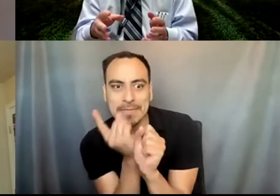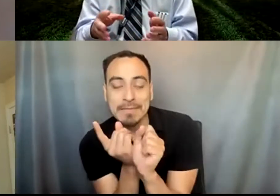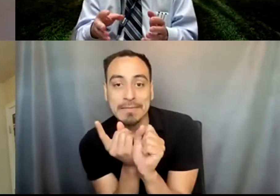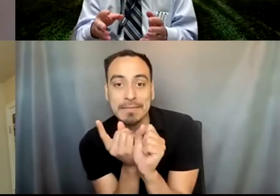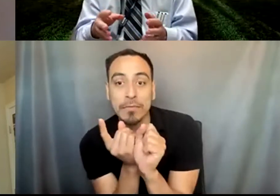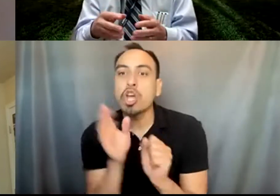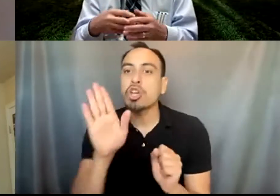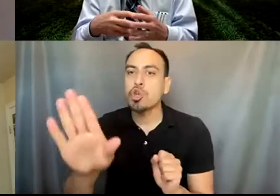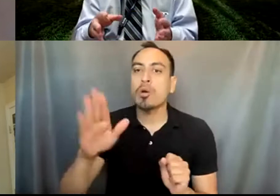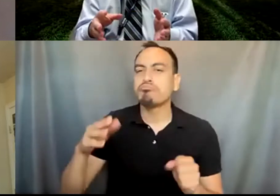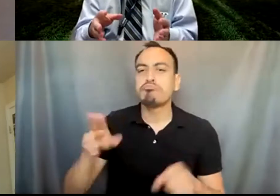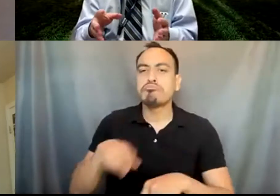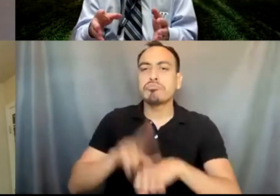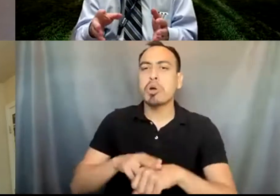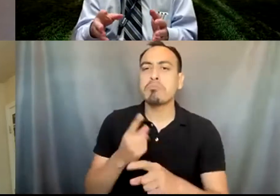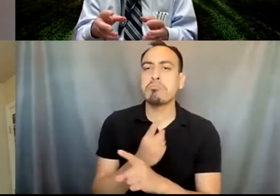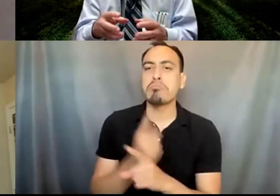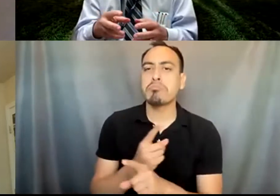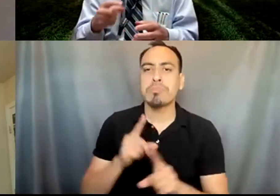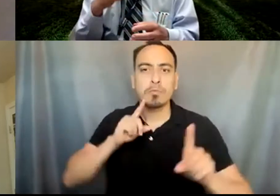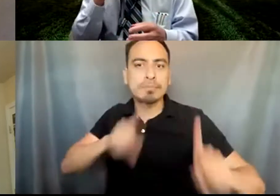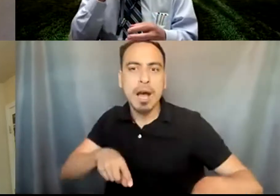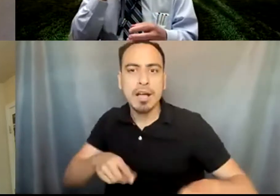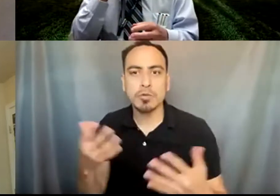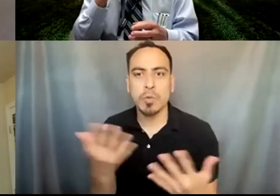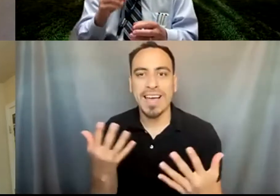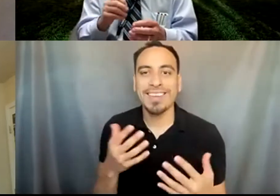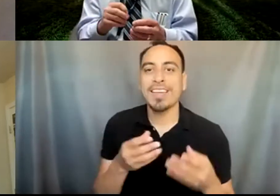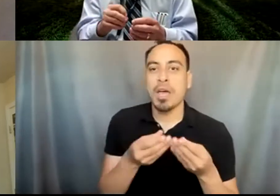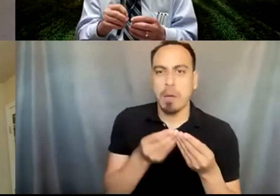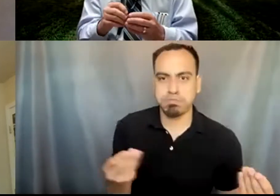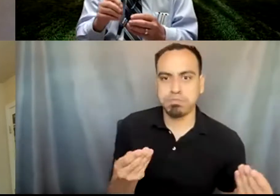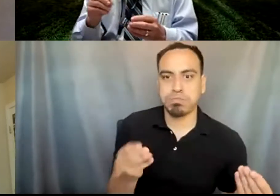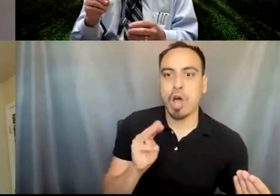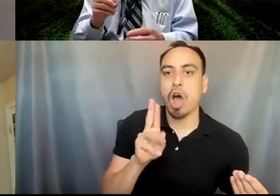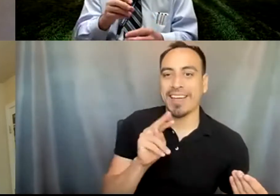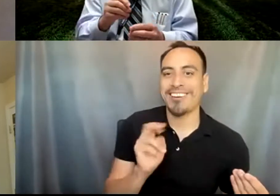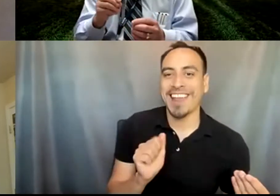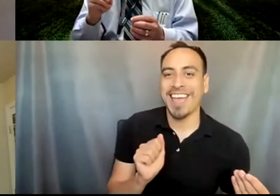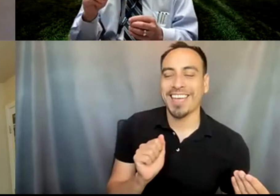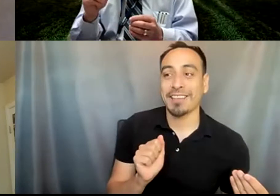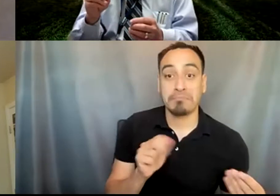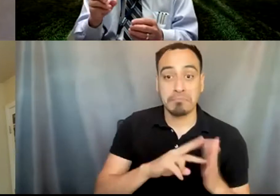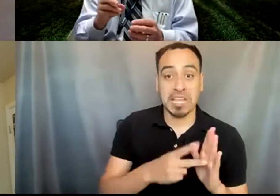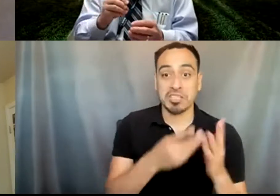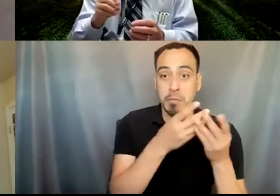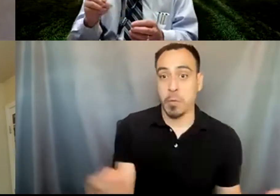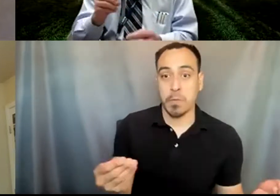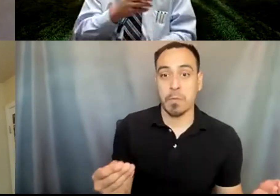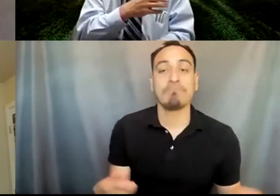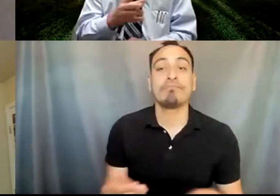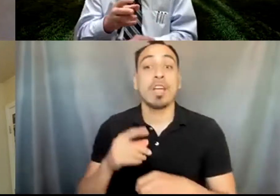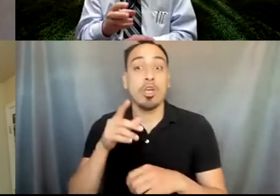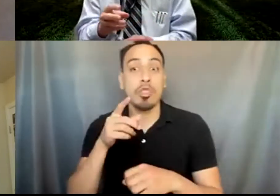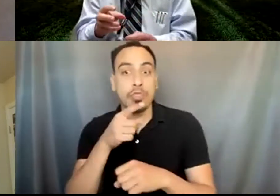is to degrade the RNA so it disappears. And then those spike proteins get right